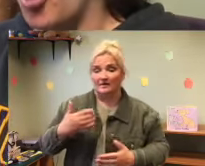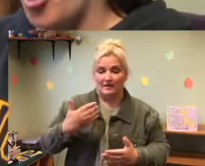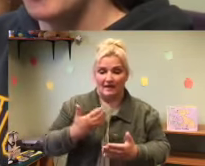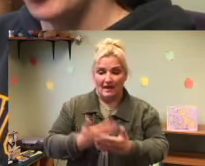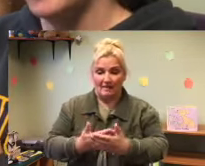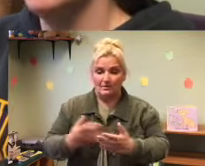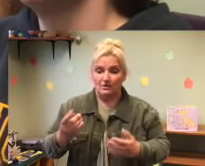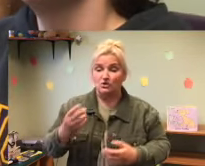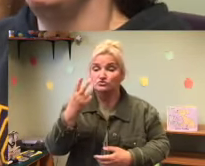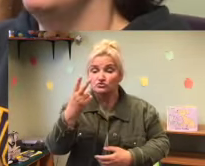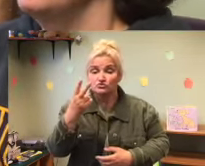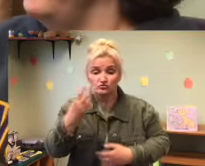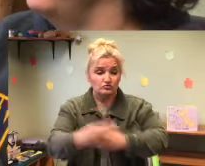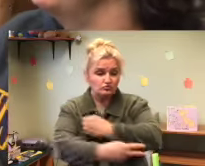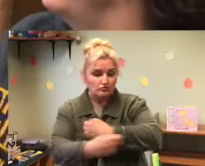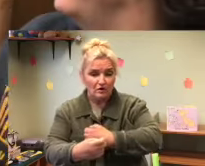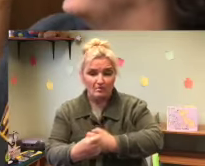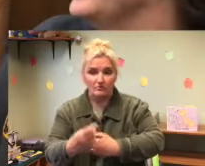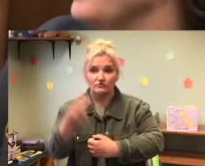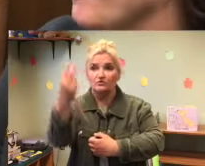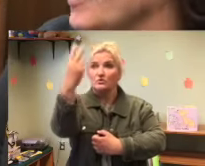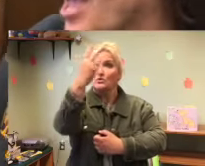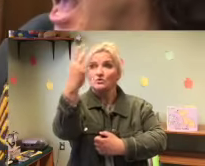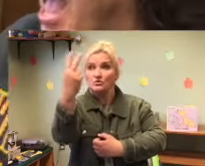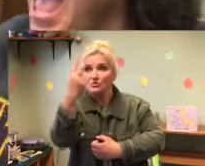the robber.